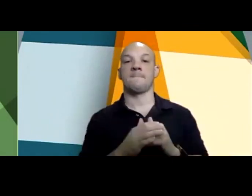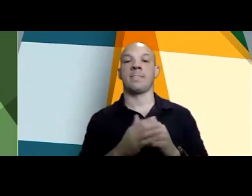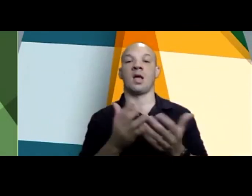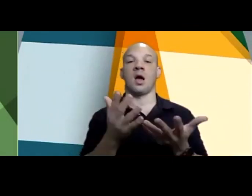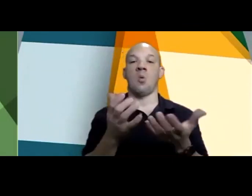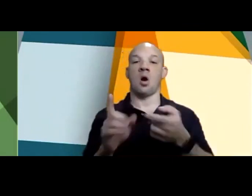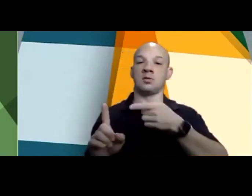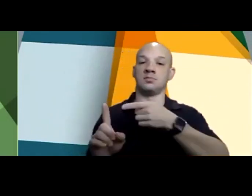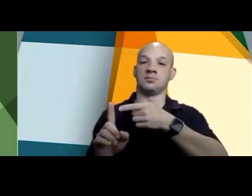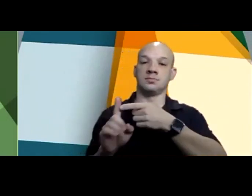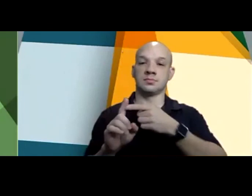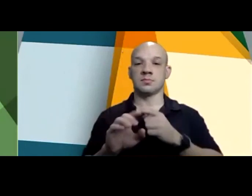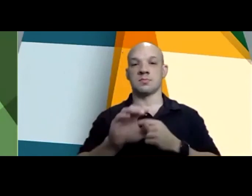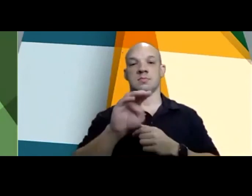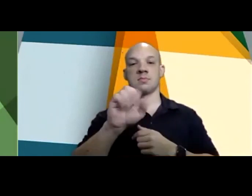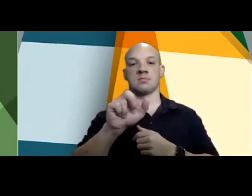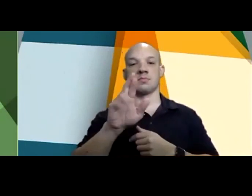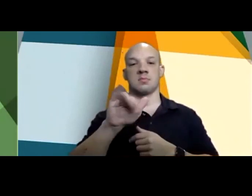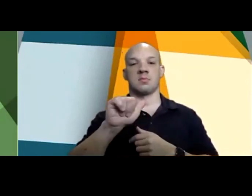have Maria del Carmen